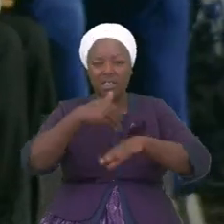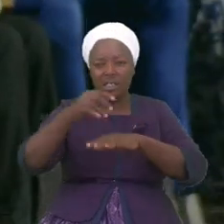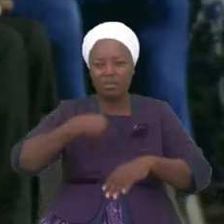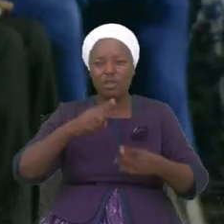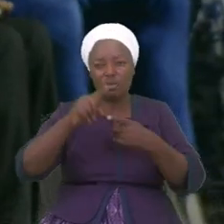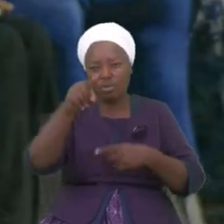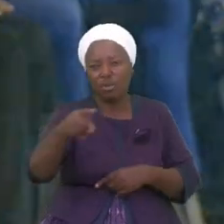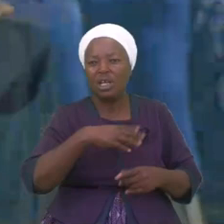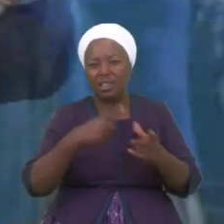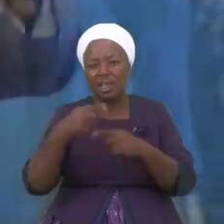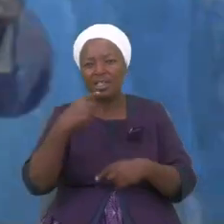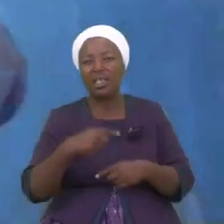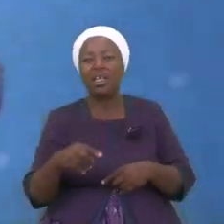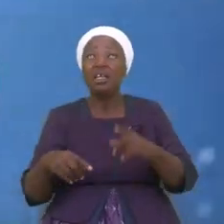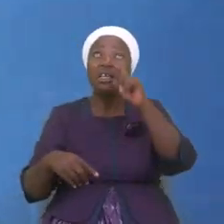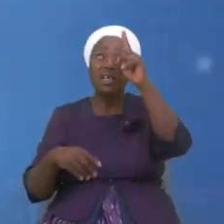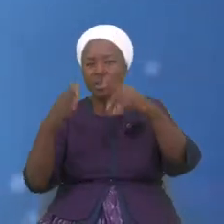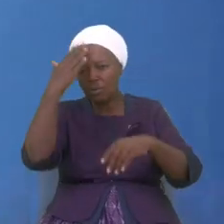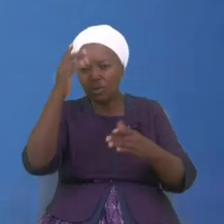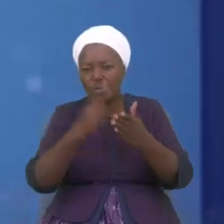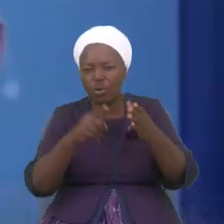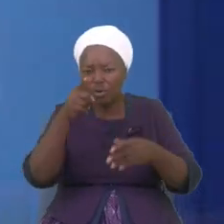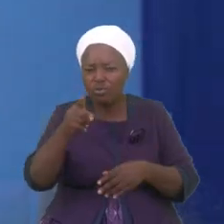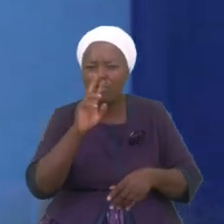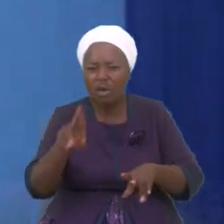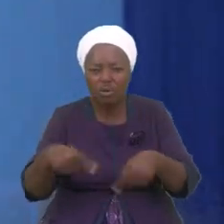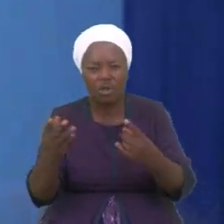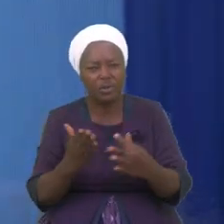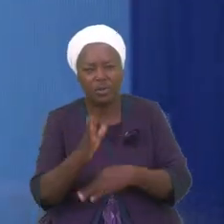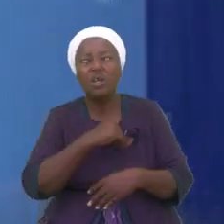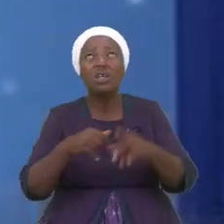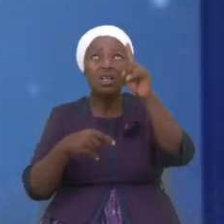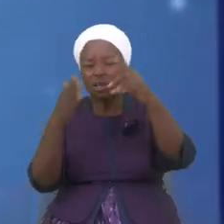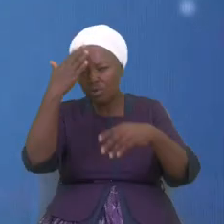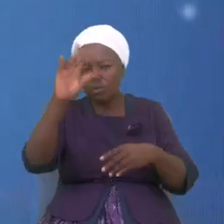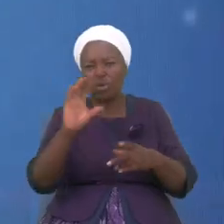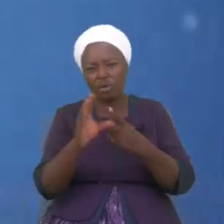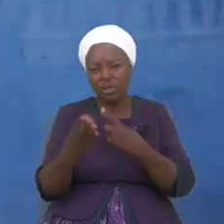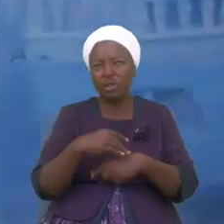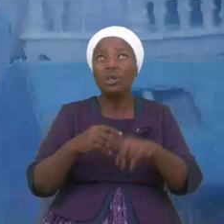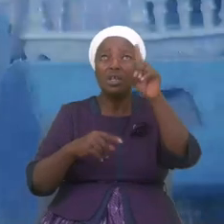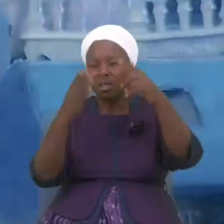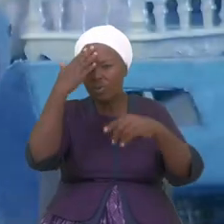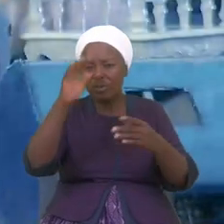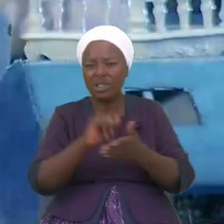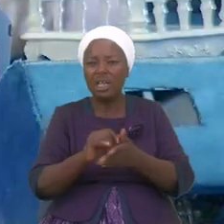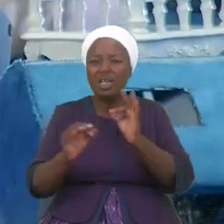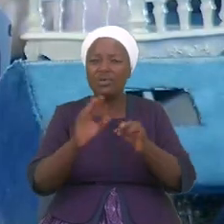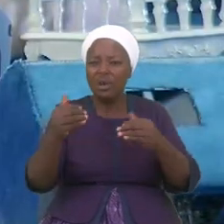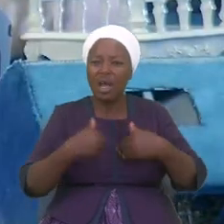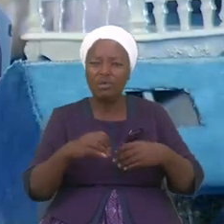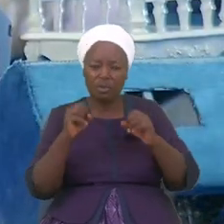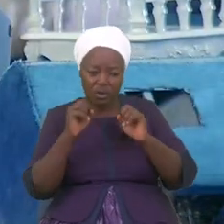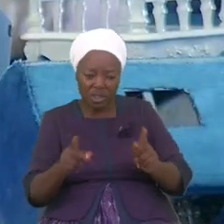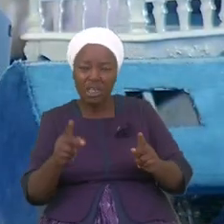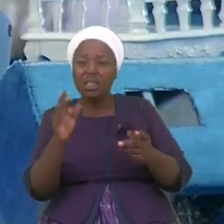he knows what you are going through. He knows your condition. He knows that if you had your chance, you